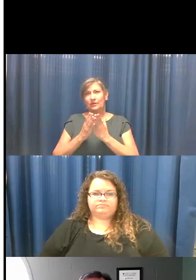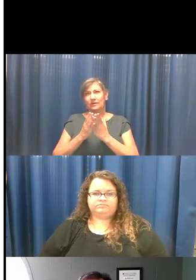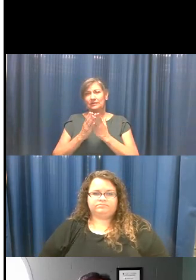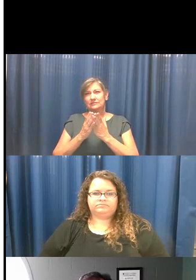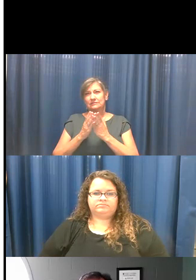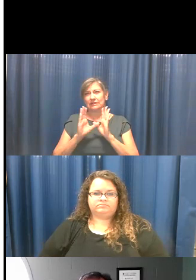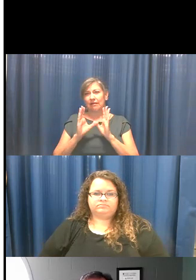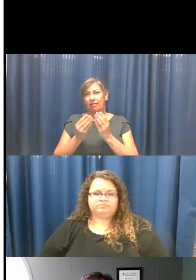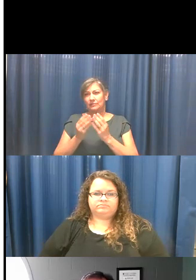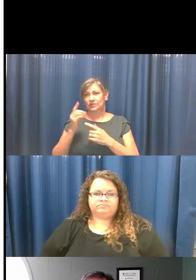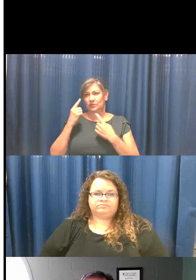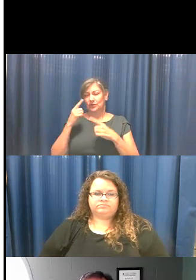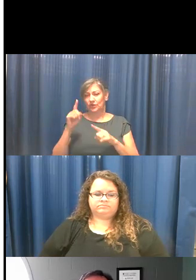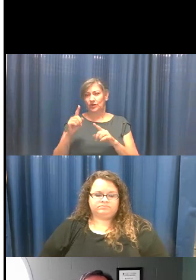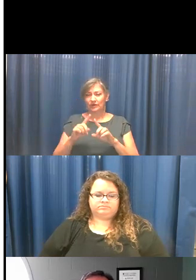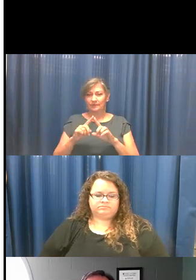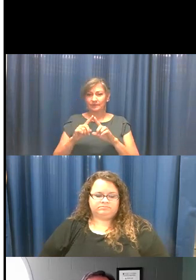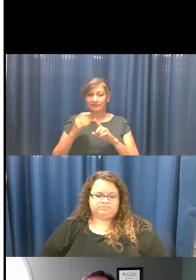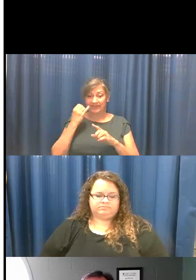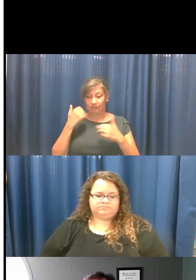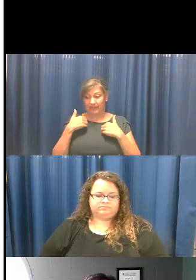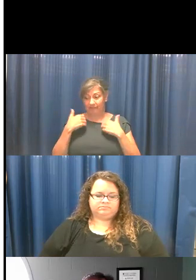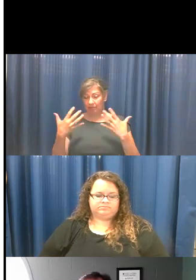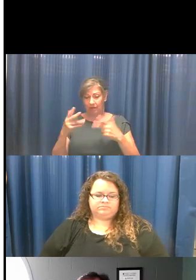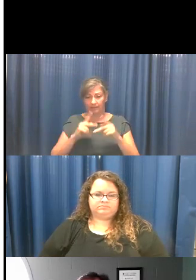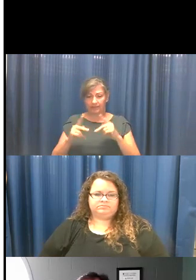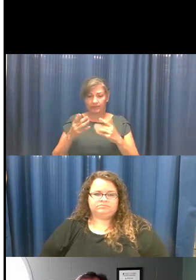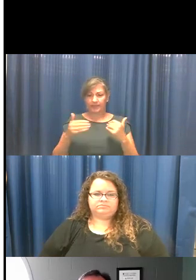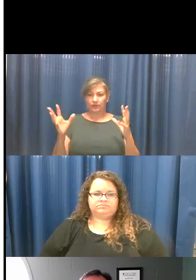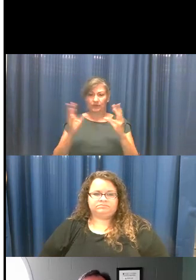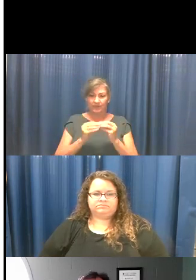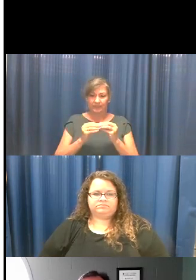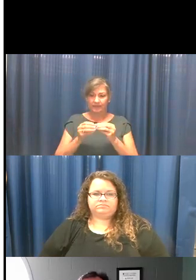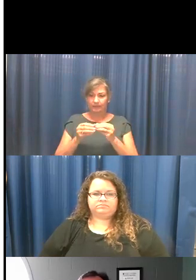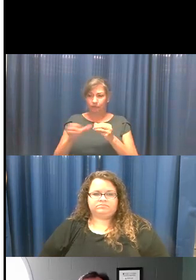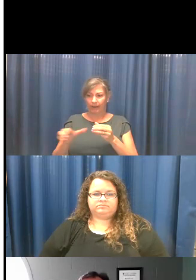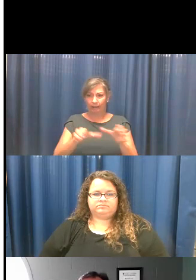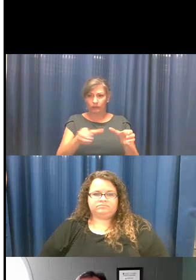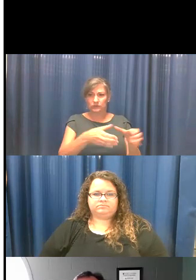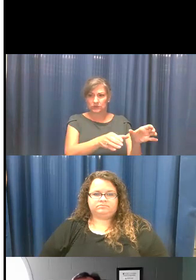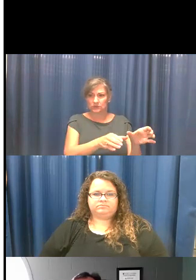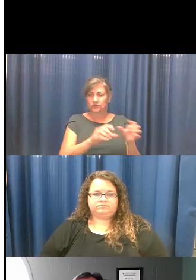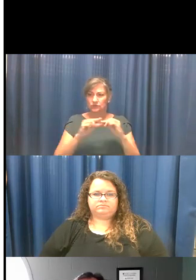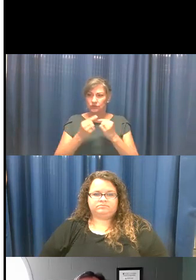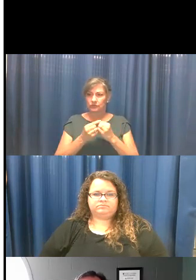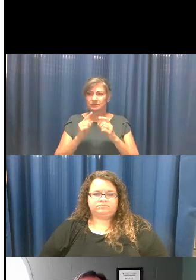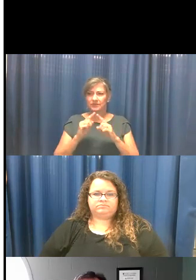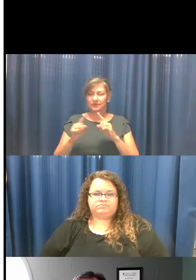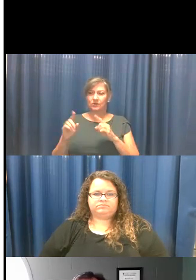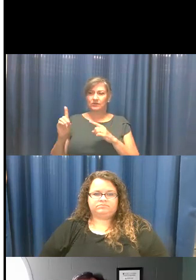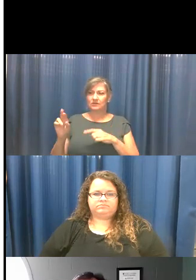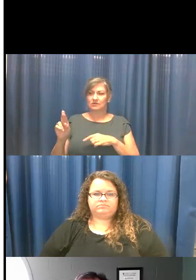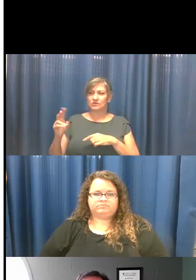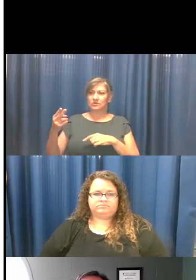have large numbers of people, maybe we get together and we do breakout groups. But I think both Dr. Hardy and myself will try to